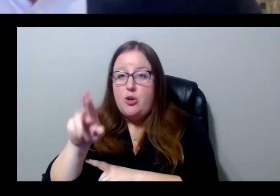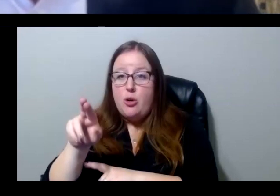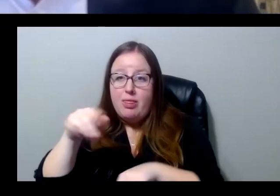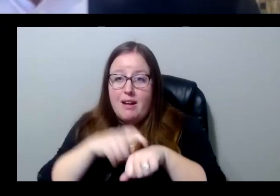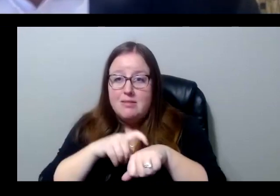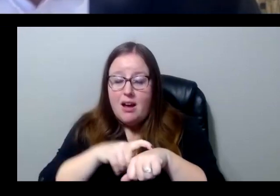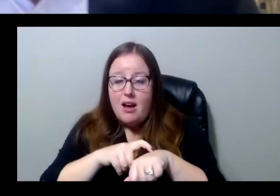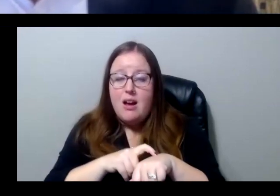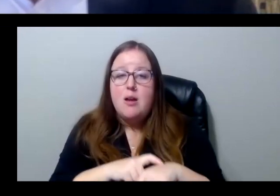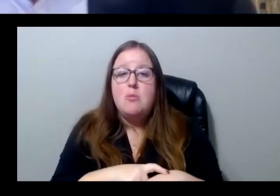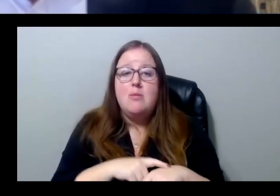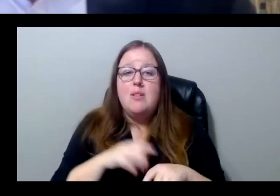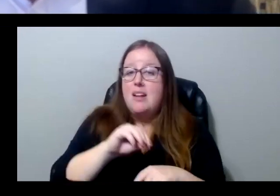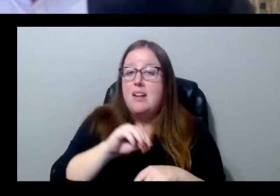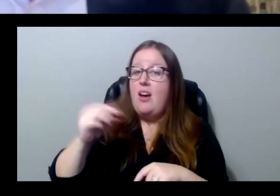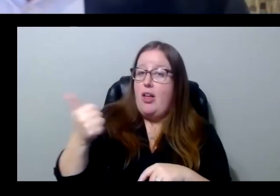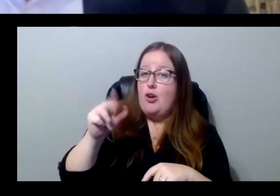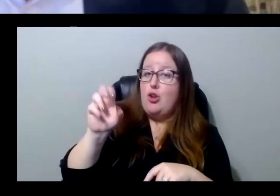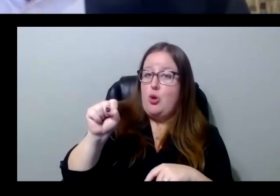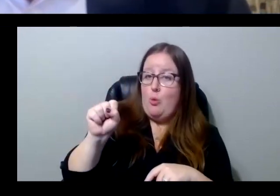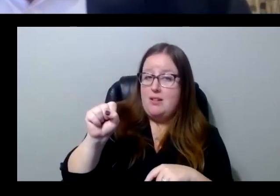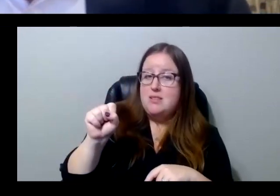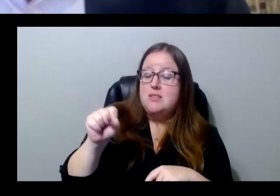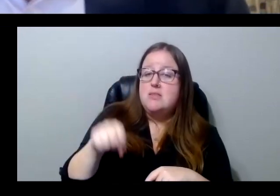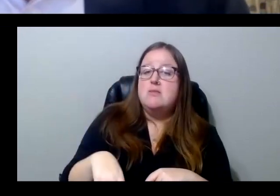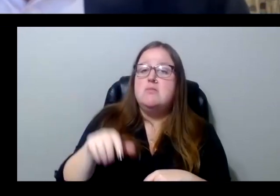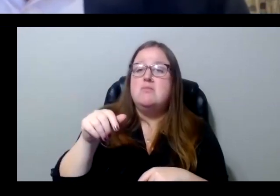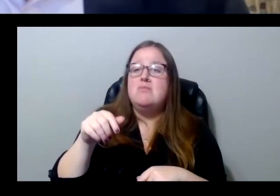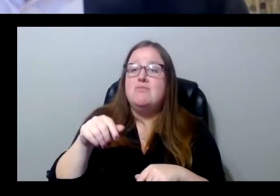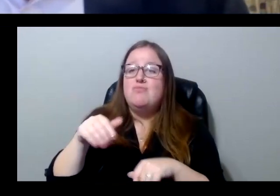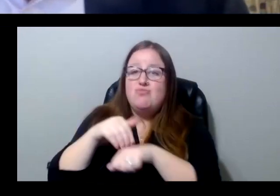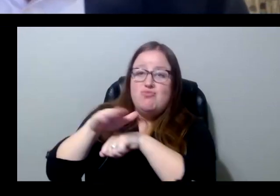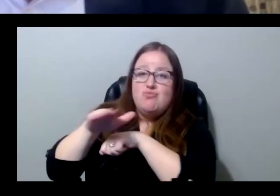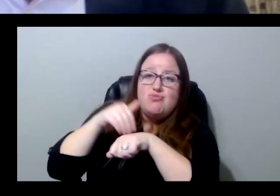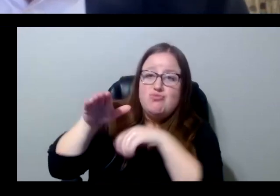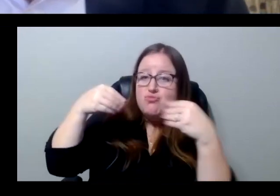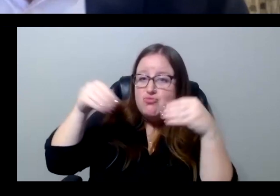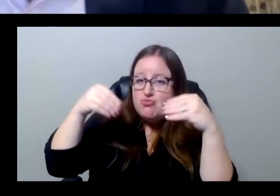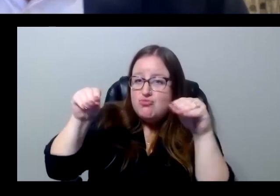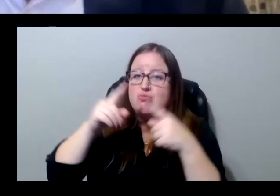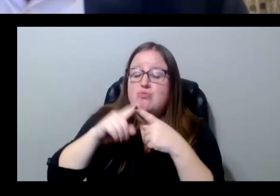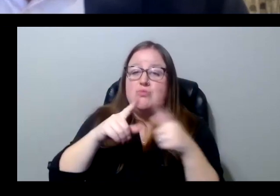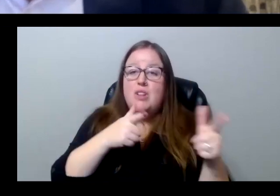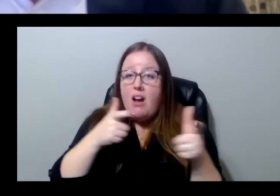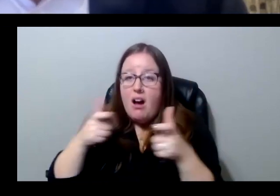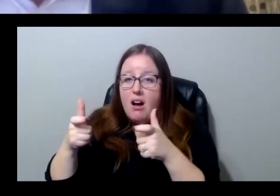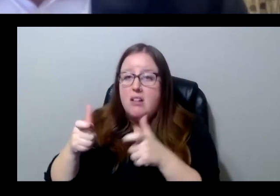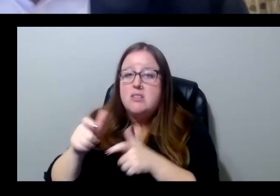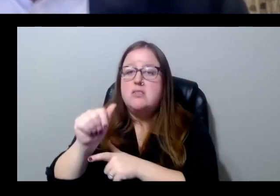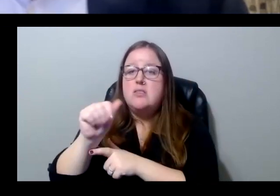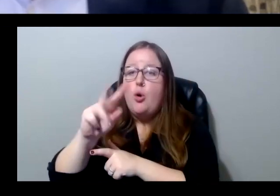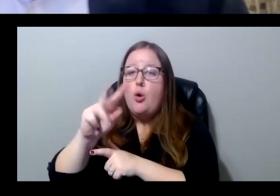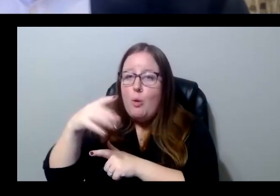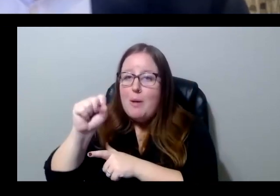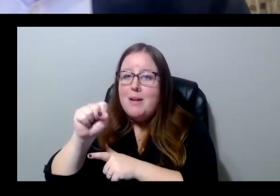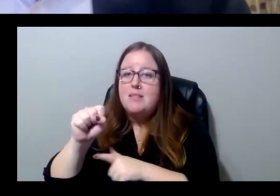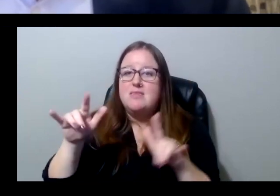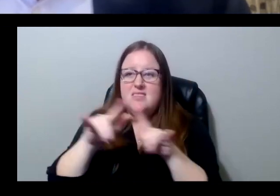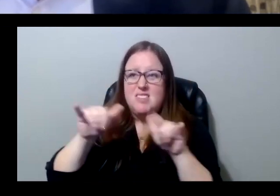say no. I mean, the way it developed and how it's come out